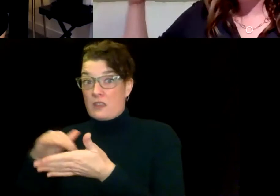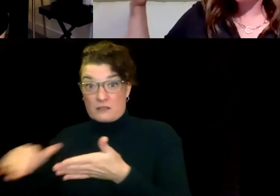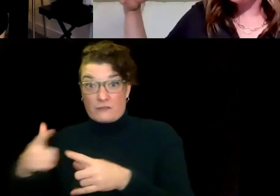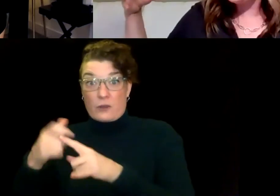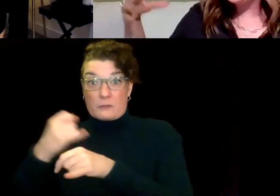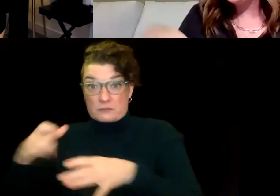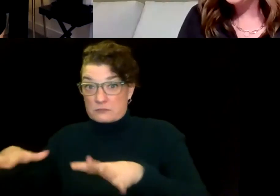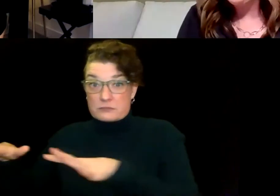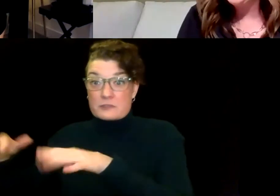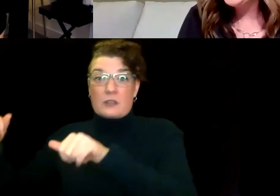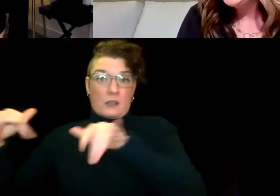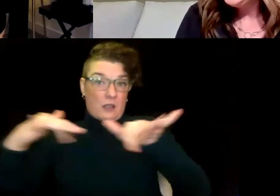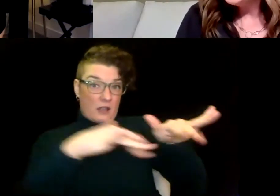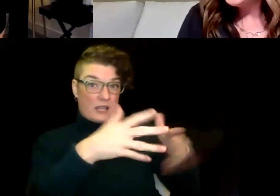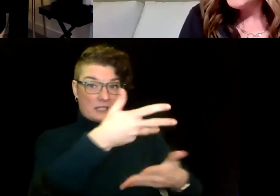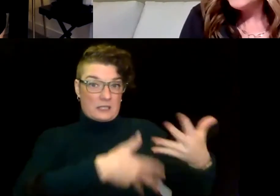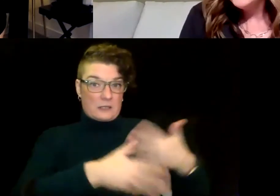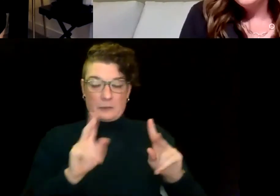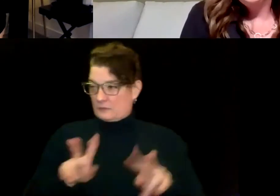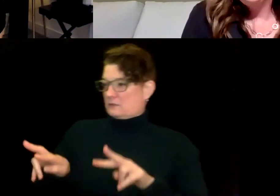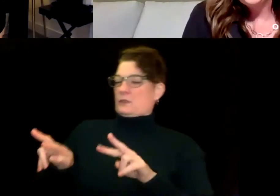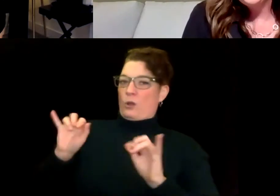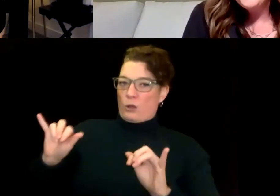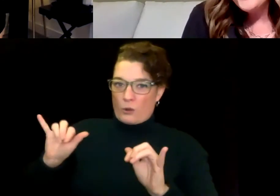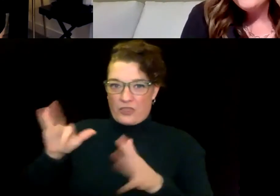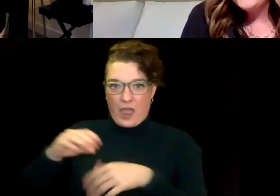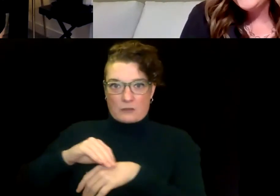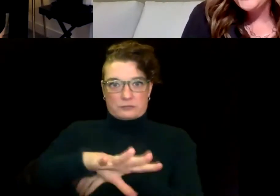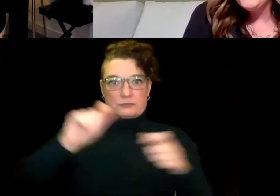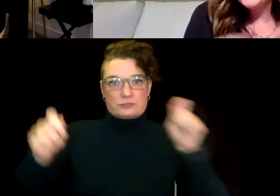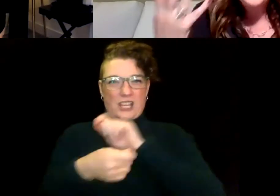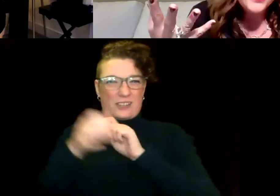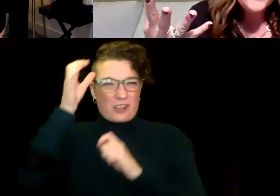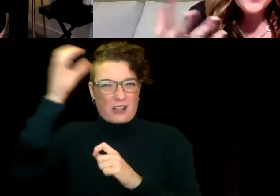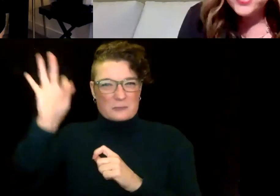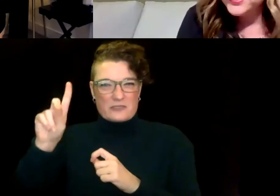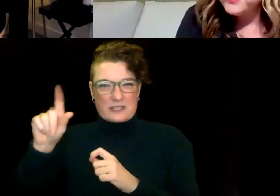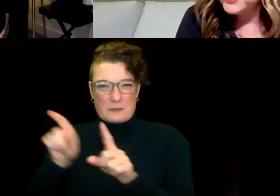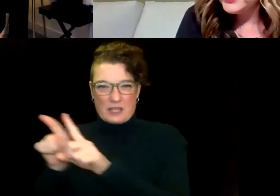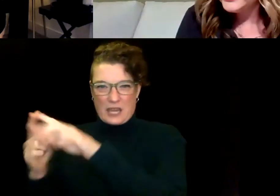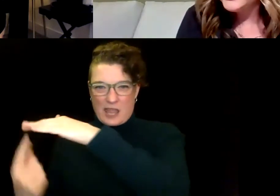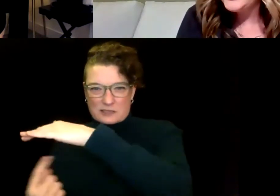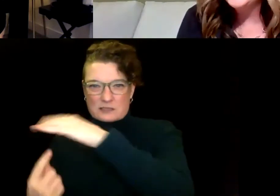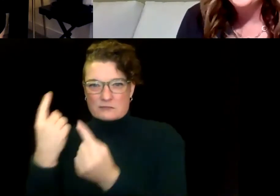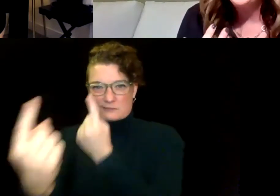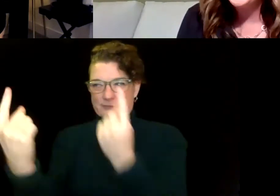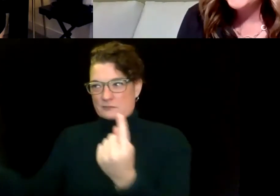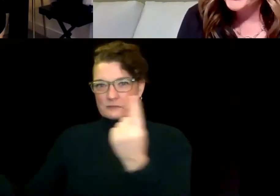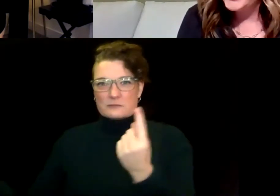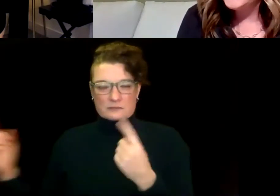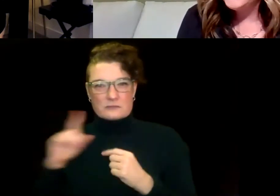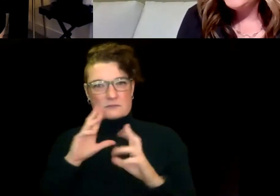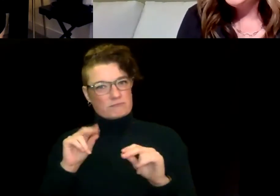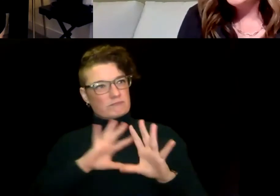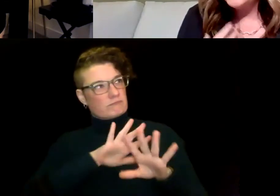like this individual thing that was happening. So when I get a platform to tell my story, like we're having this conversation tonight, it's not really so